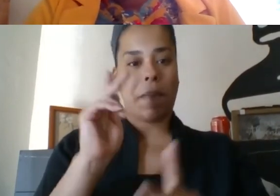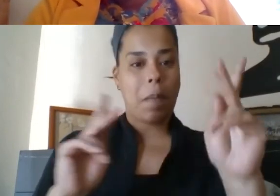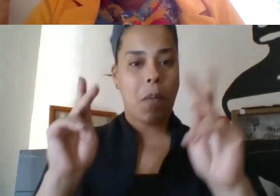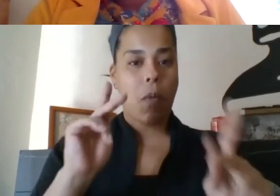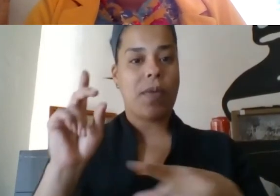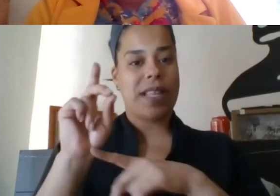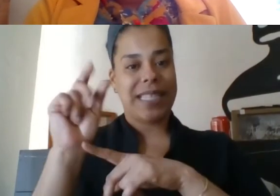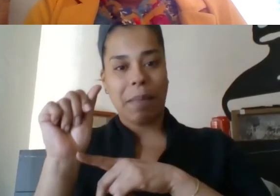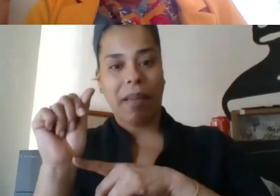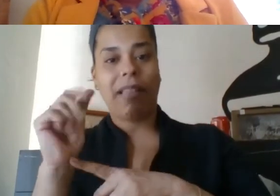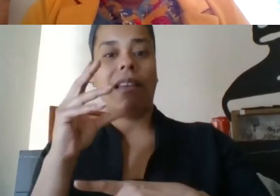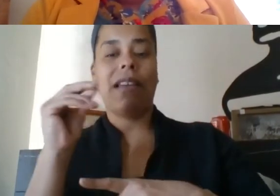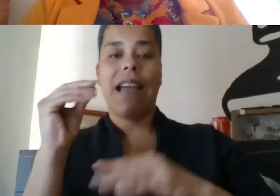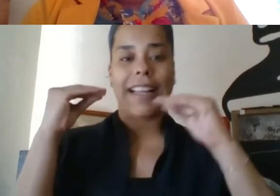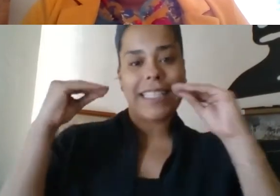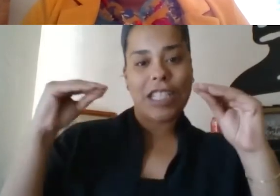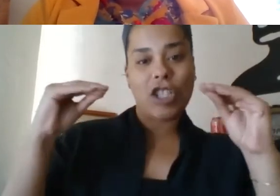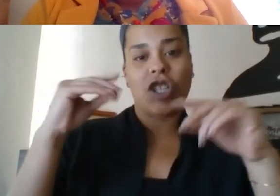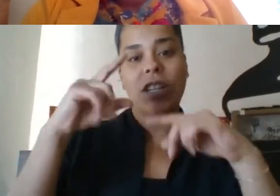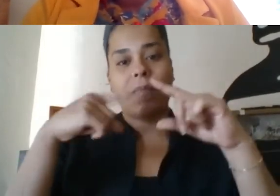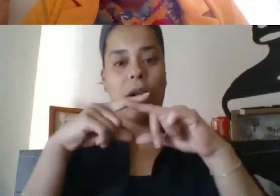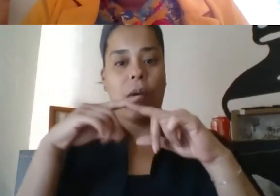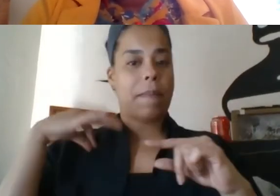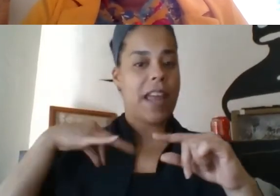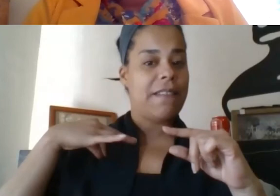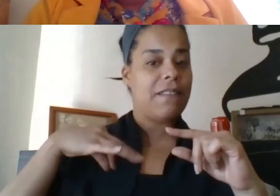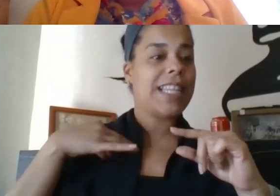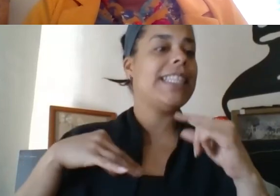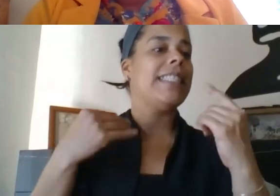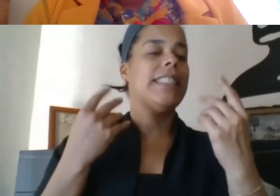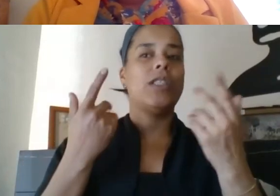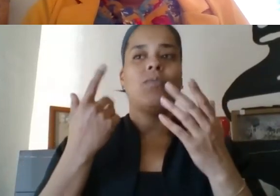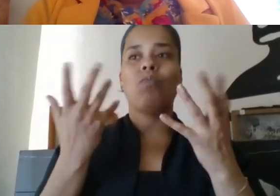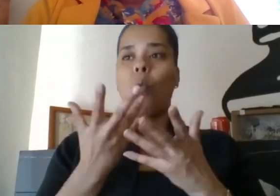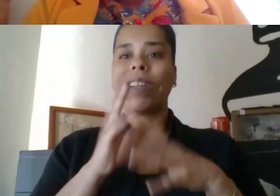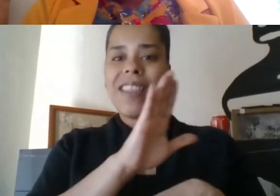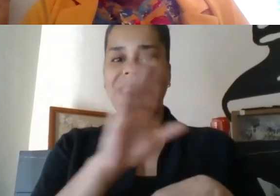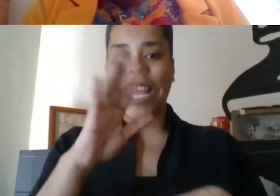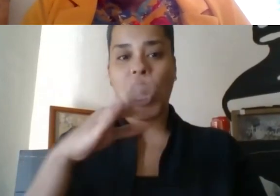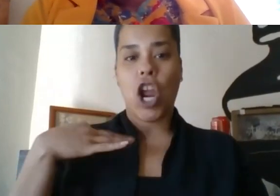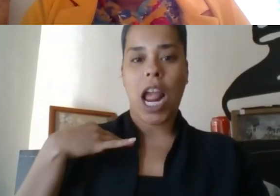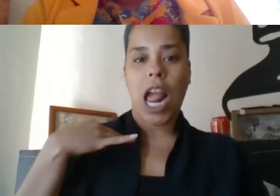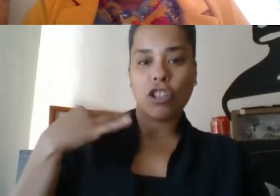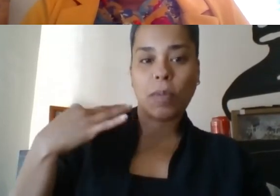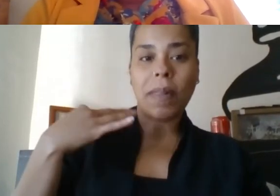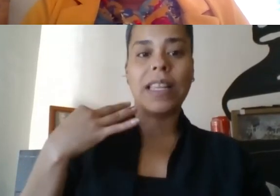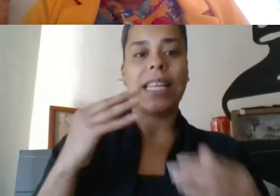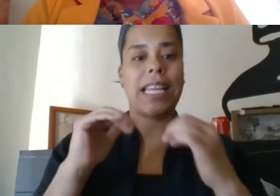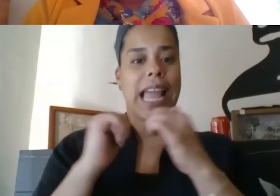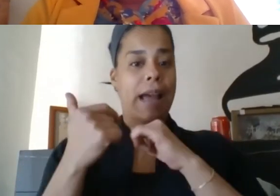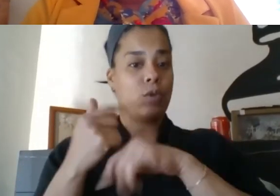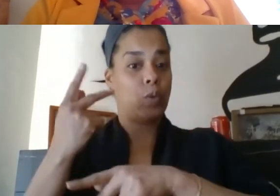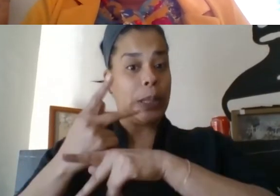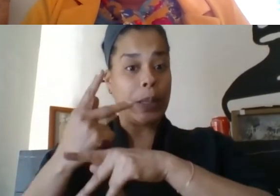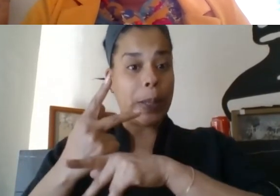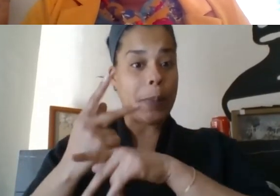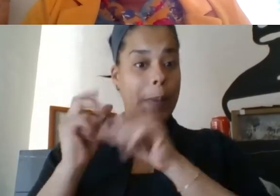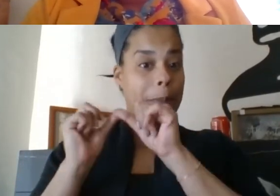about benefits and what they're eligible for and how to maintain eligibility.